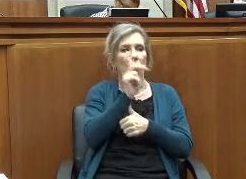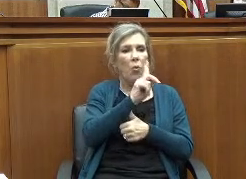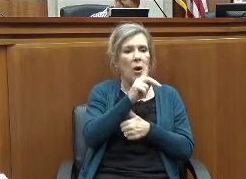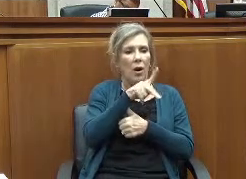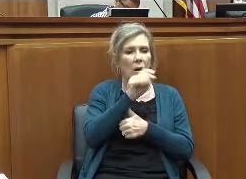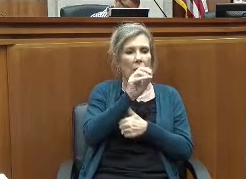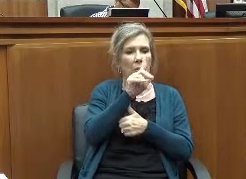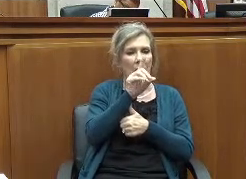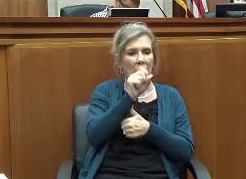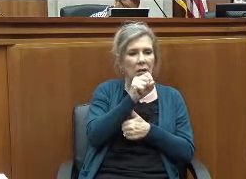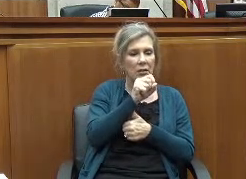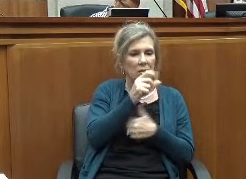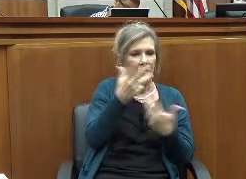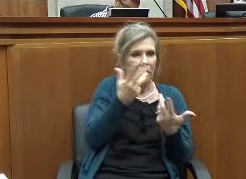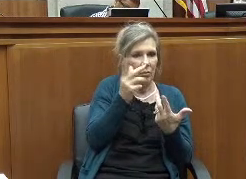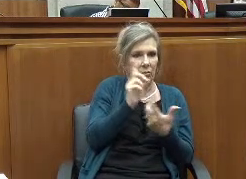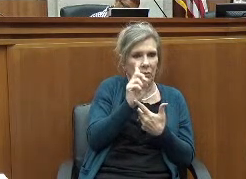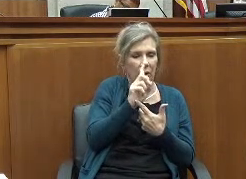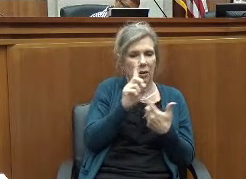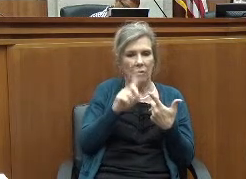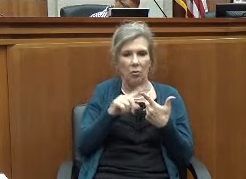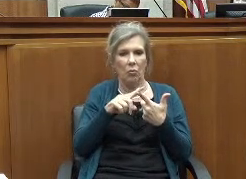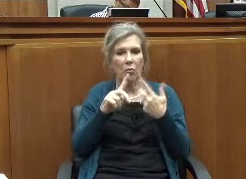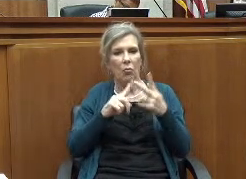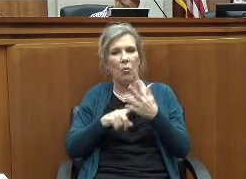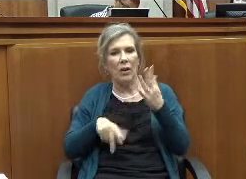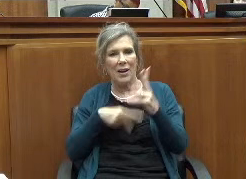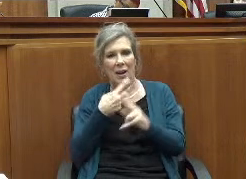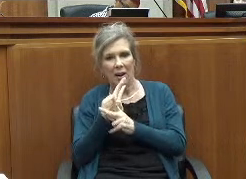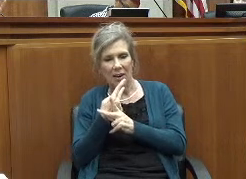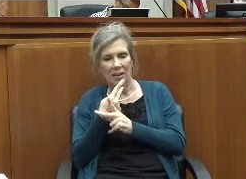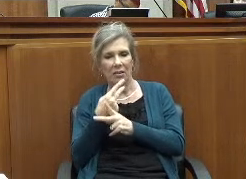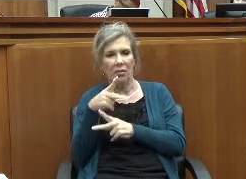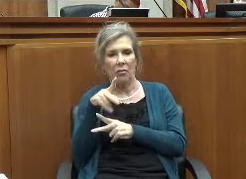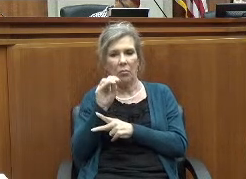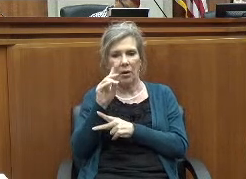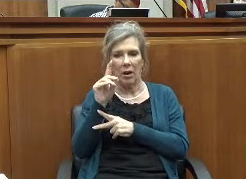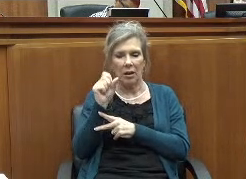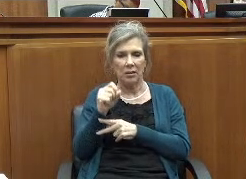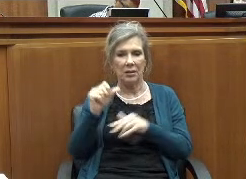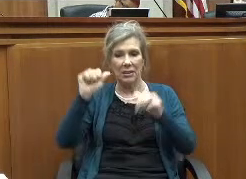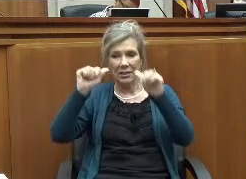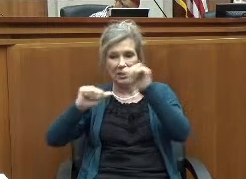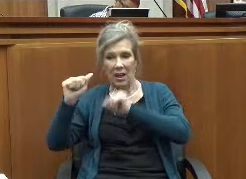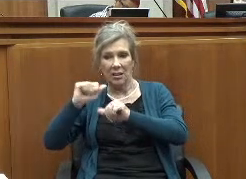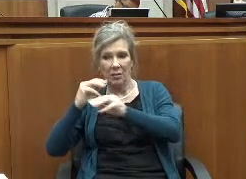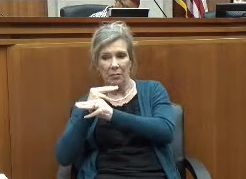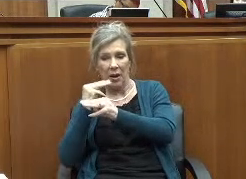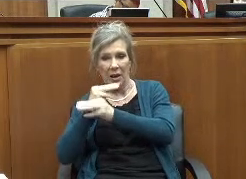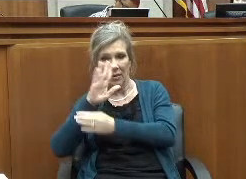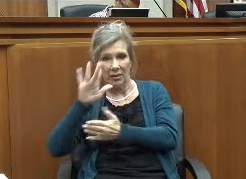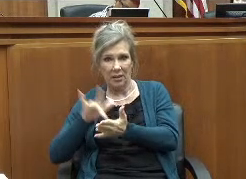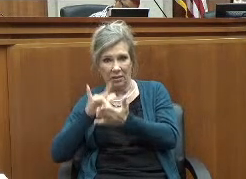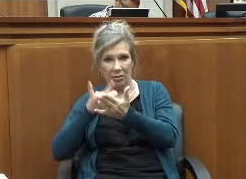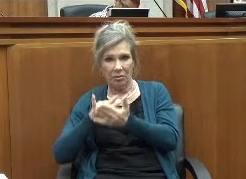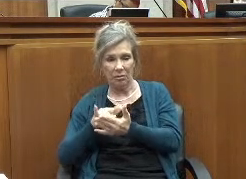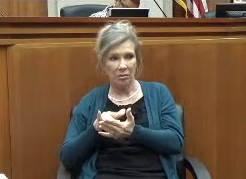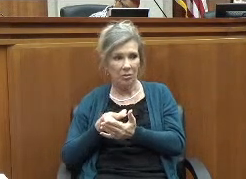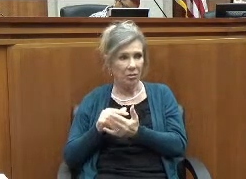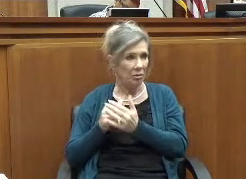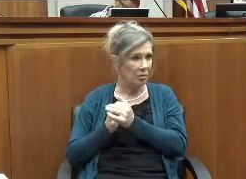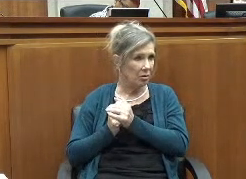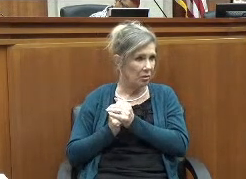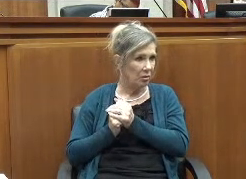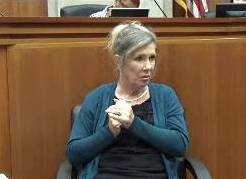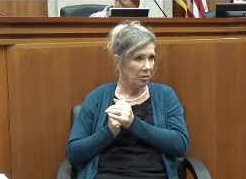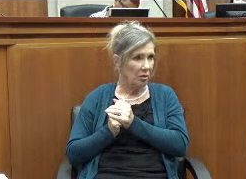pods? Were they, whether it's the science math centers, which was a good suggestion in the